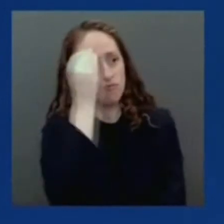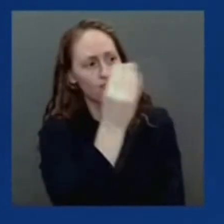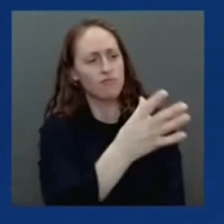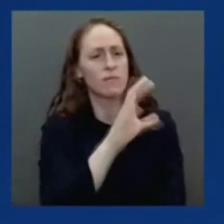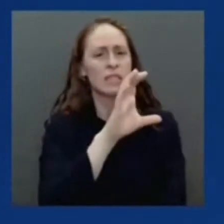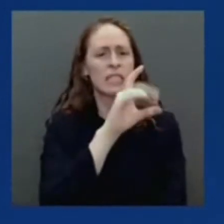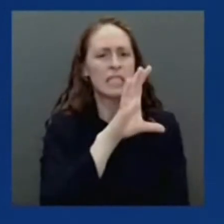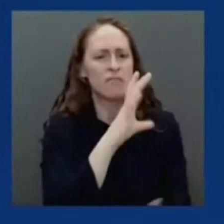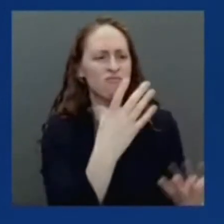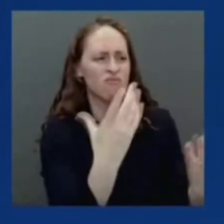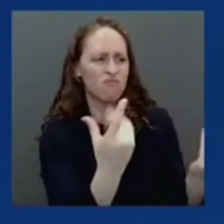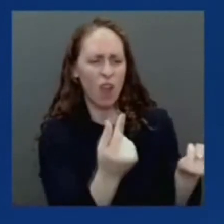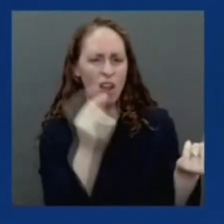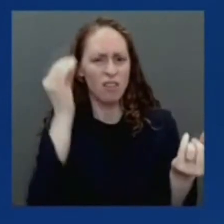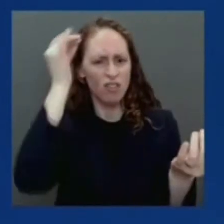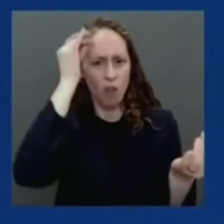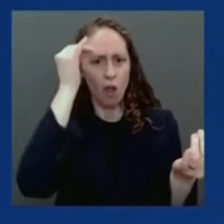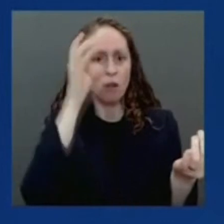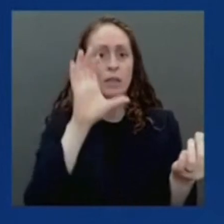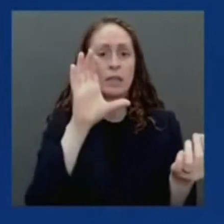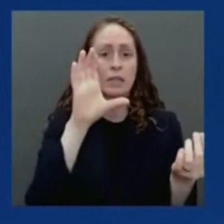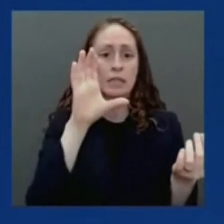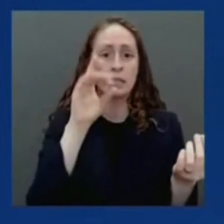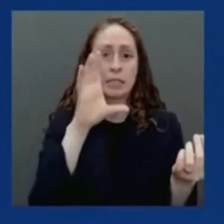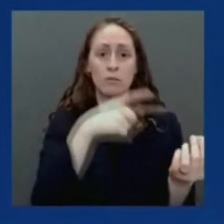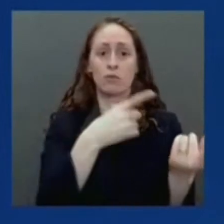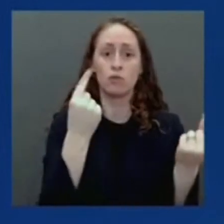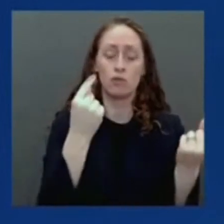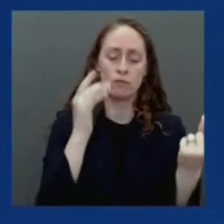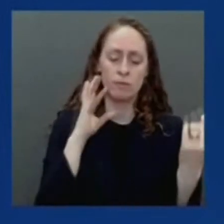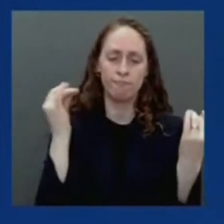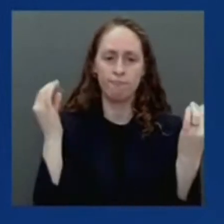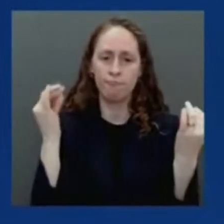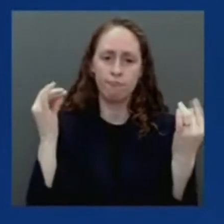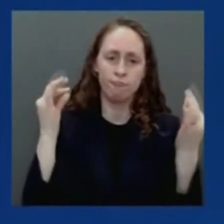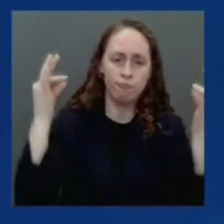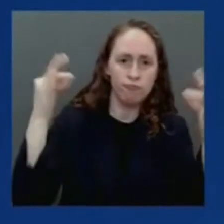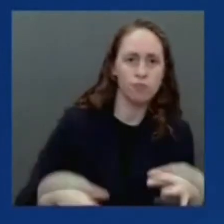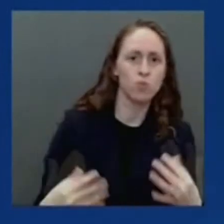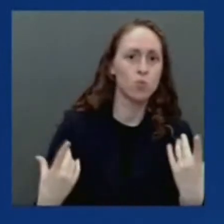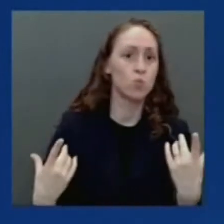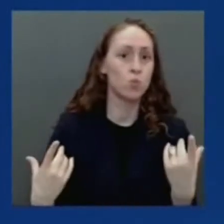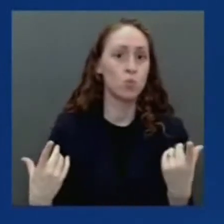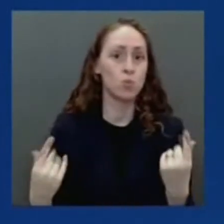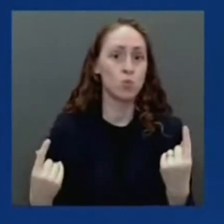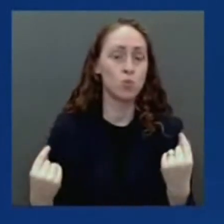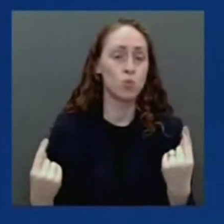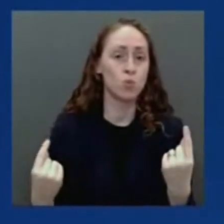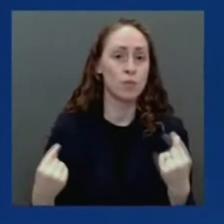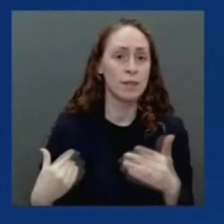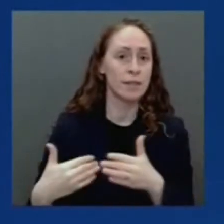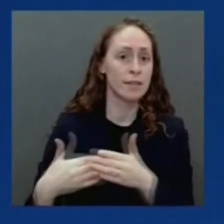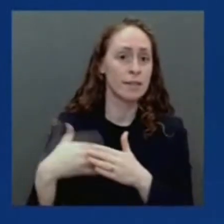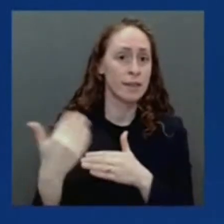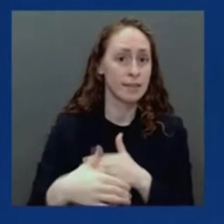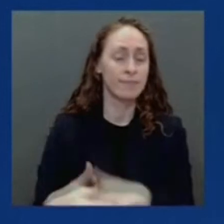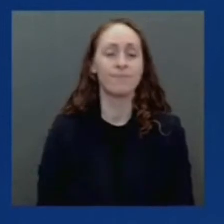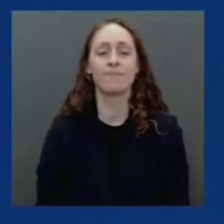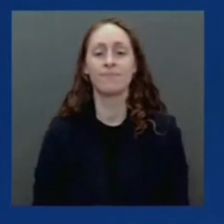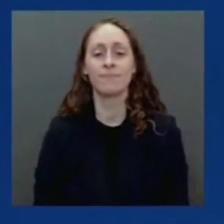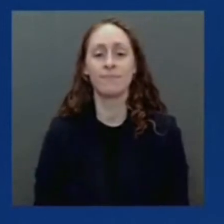numerous vaccines long before the pandemic began. I know how eager parents and caregivers are for the good news on this